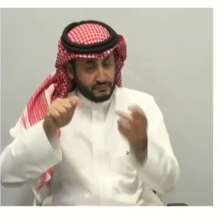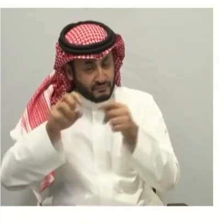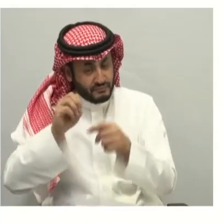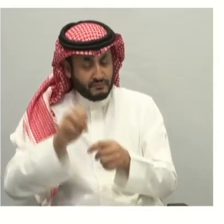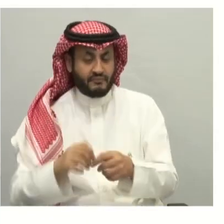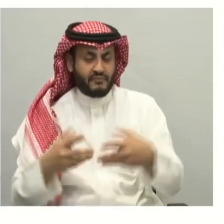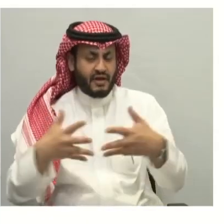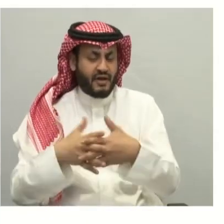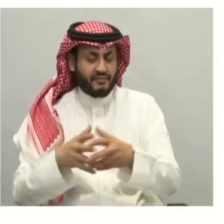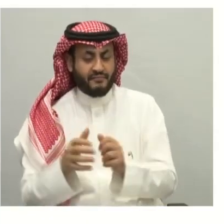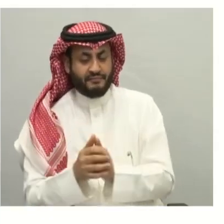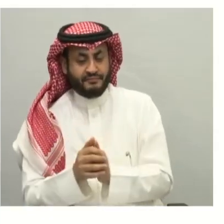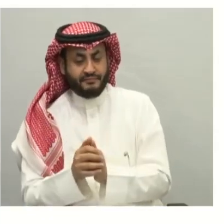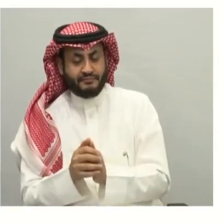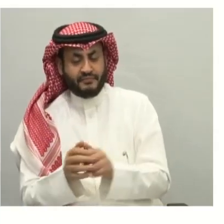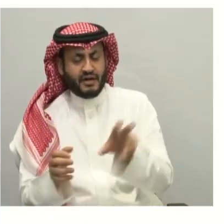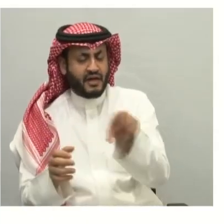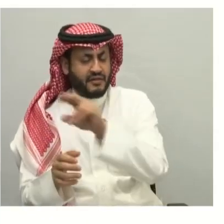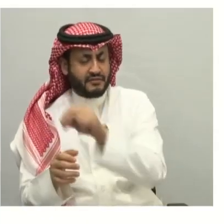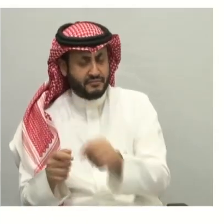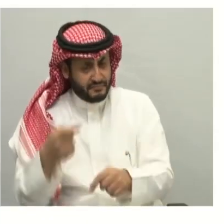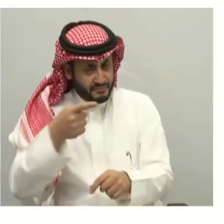I'm going to meet my friends.